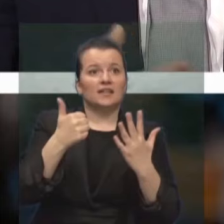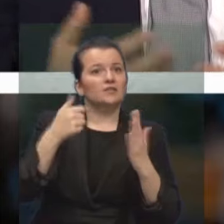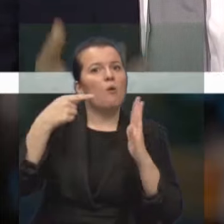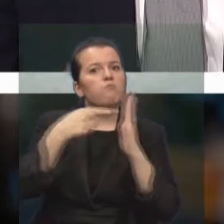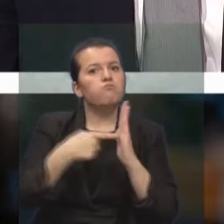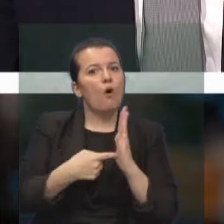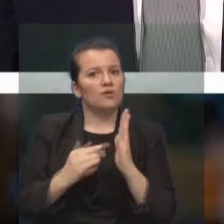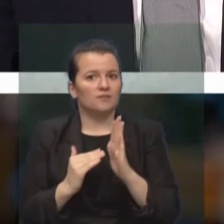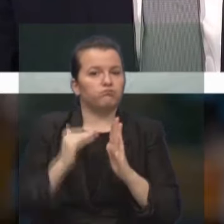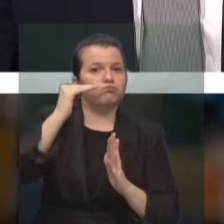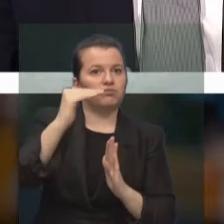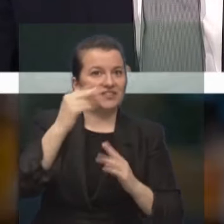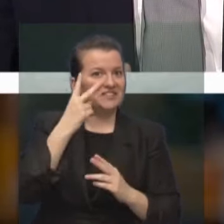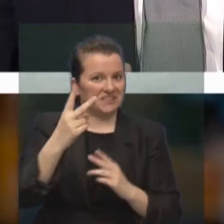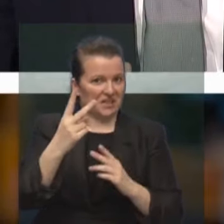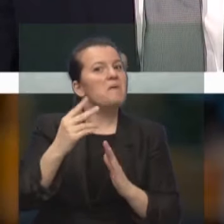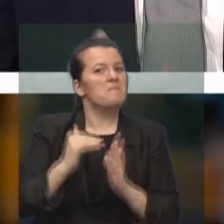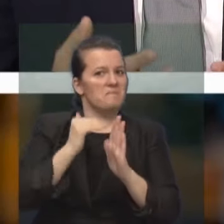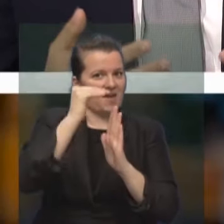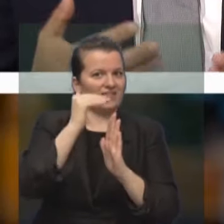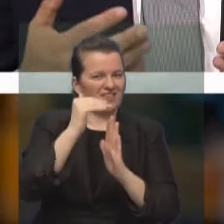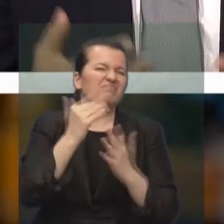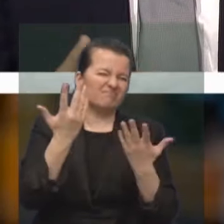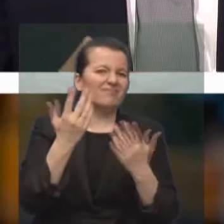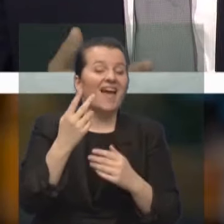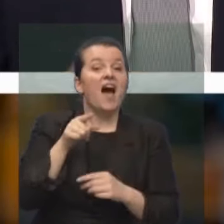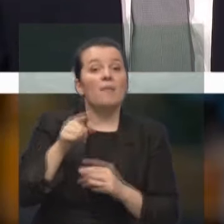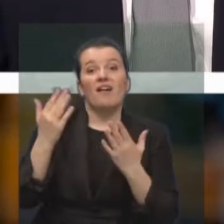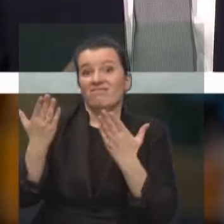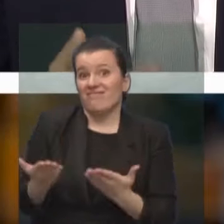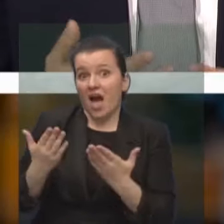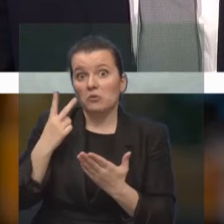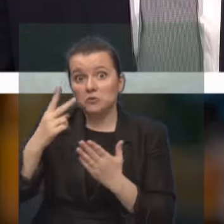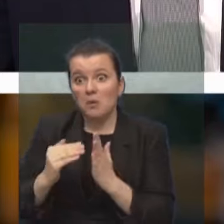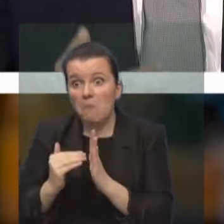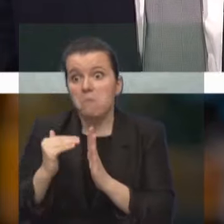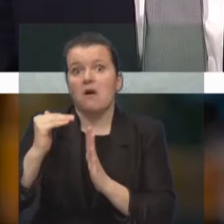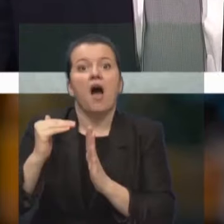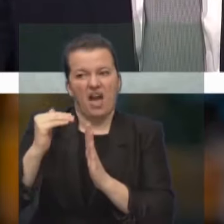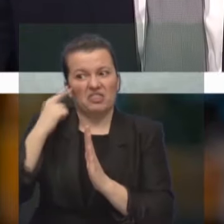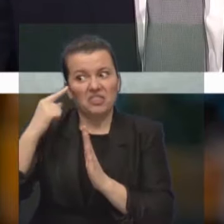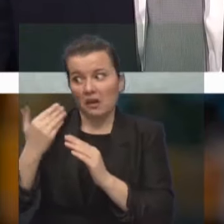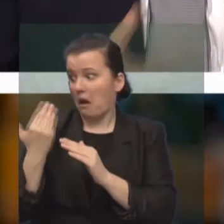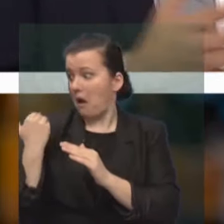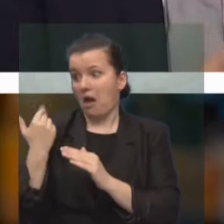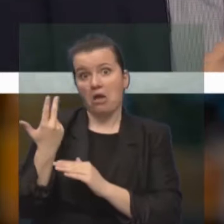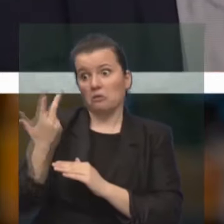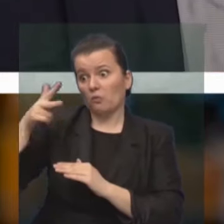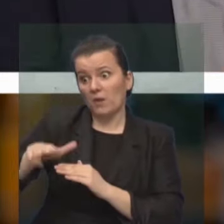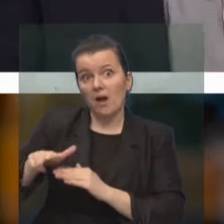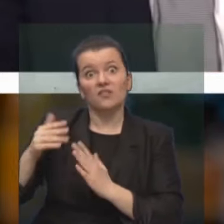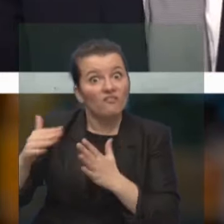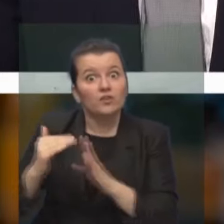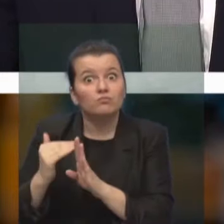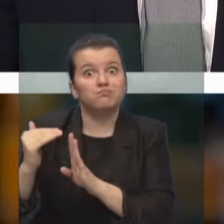H2 2019. Well, this trend is being confirmed in the first quarter of this year, where, again, we were able to improve